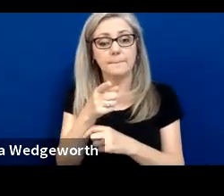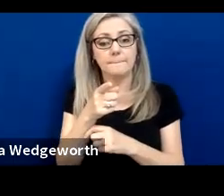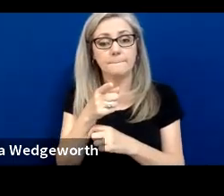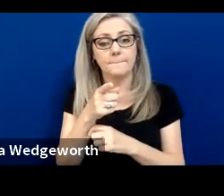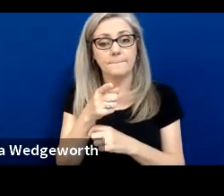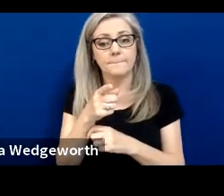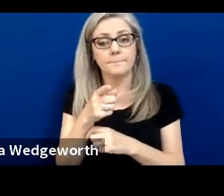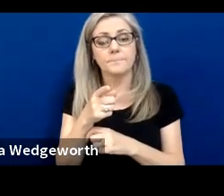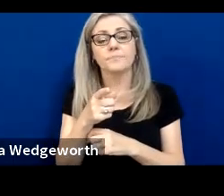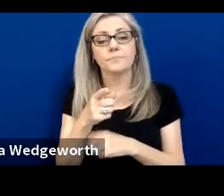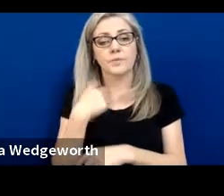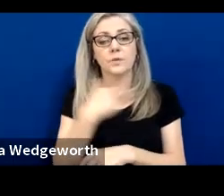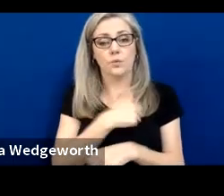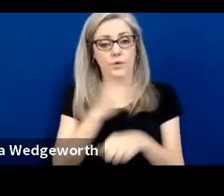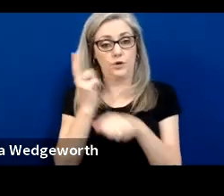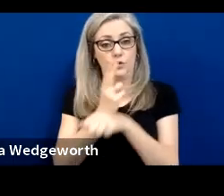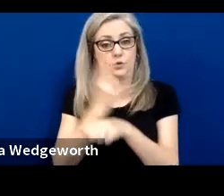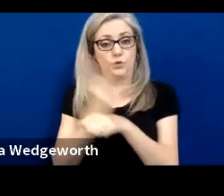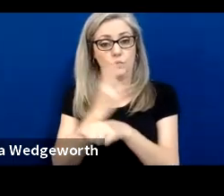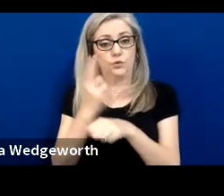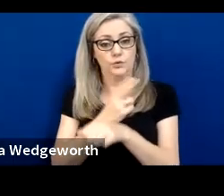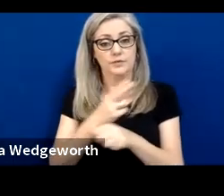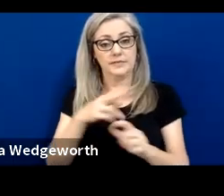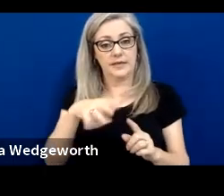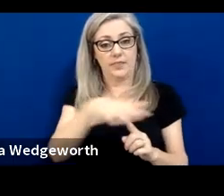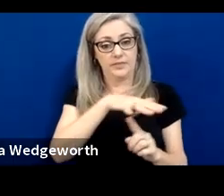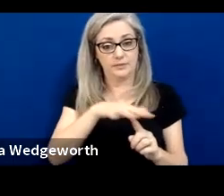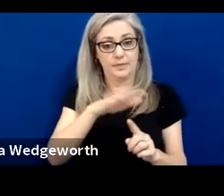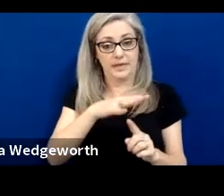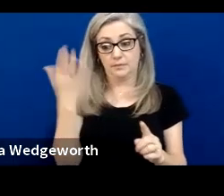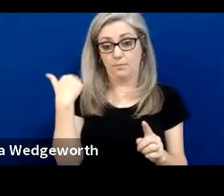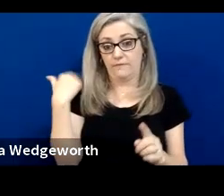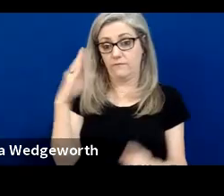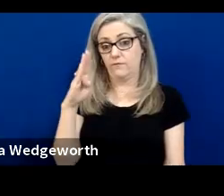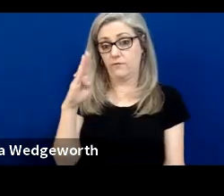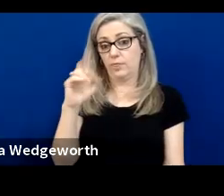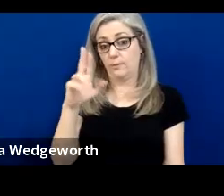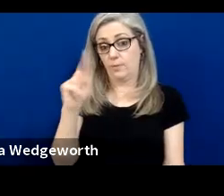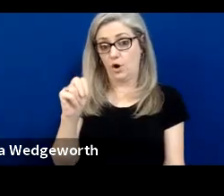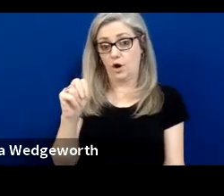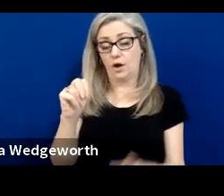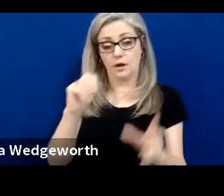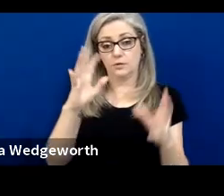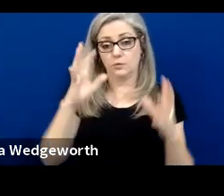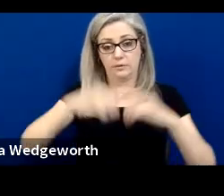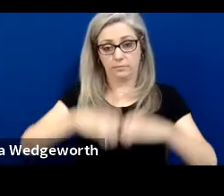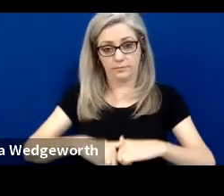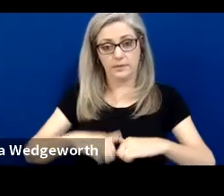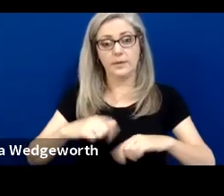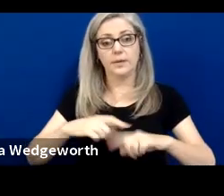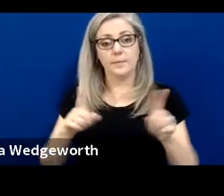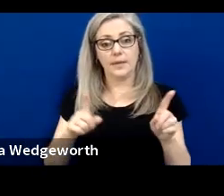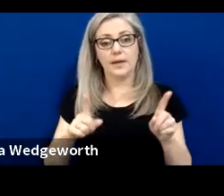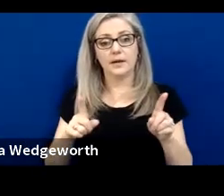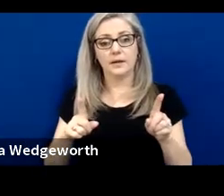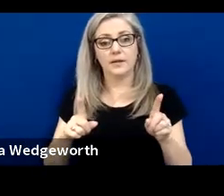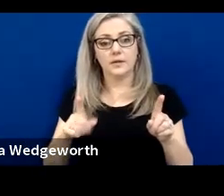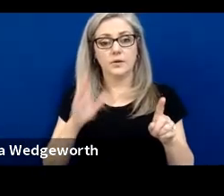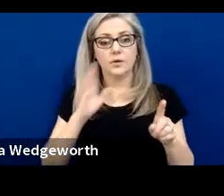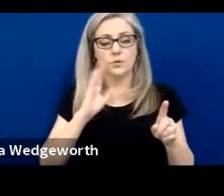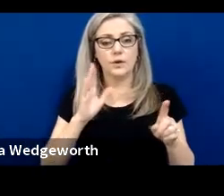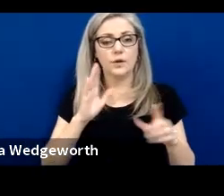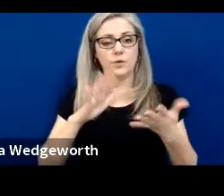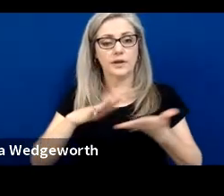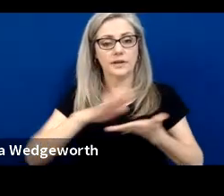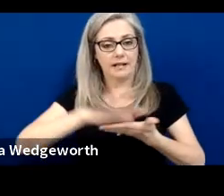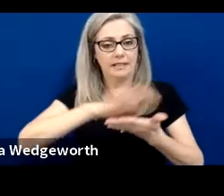we are utilizing that space where the barn used to be. And since there is some nice tree clearage there,